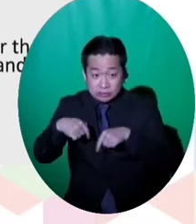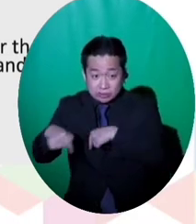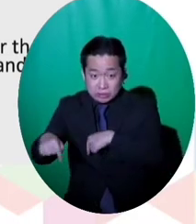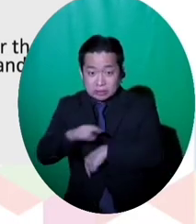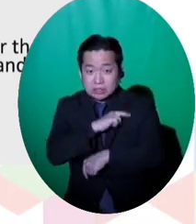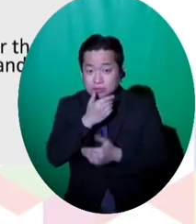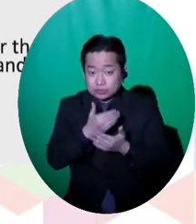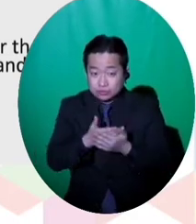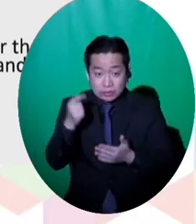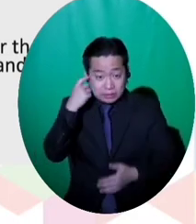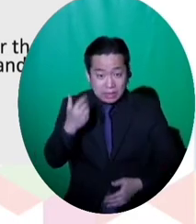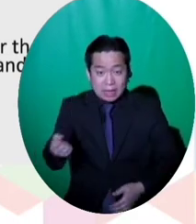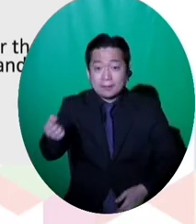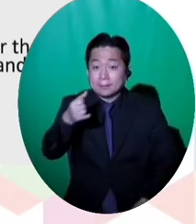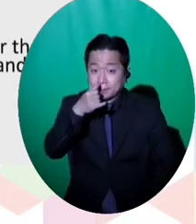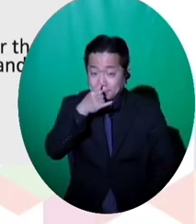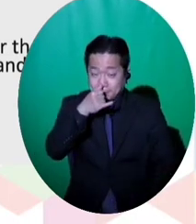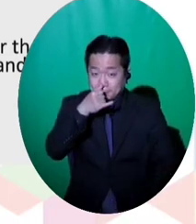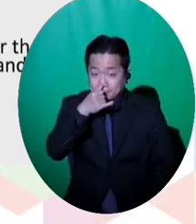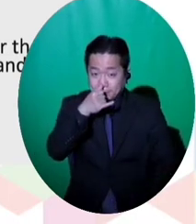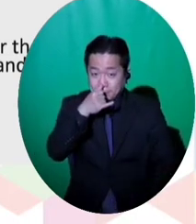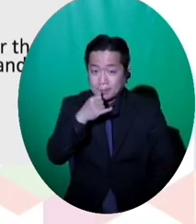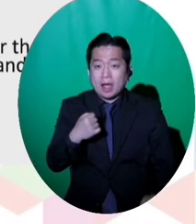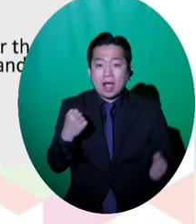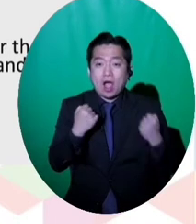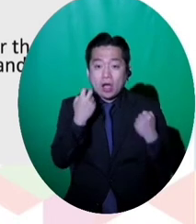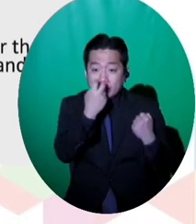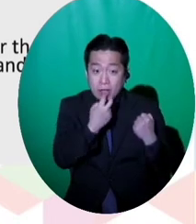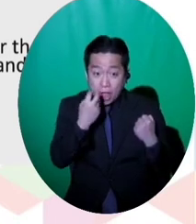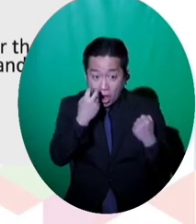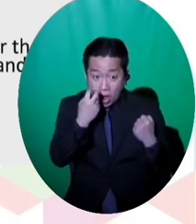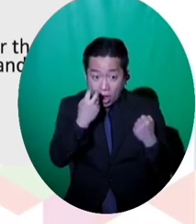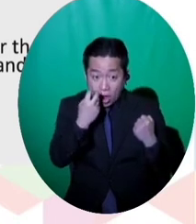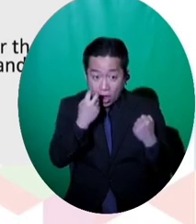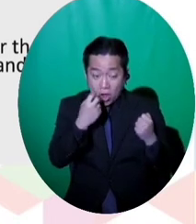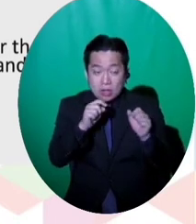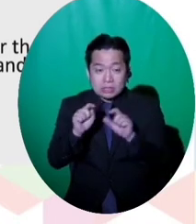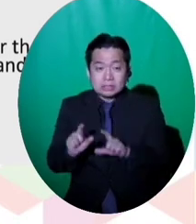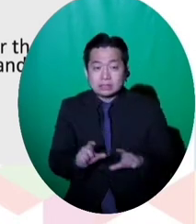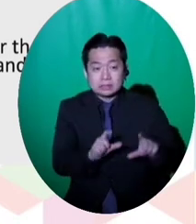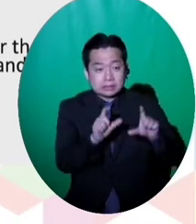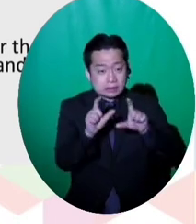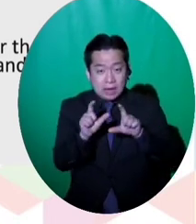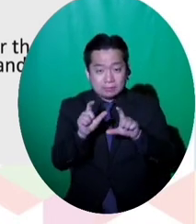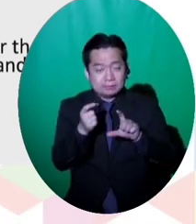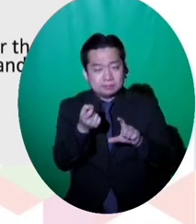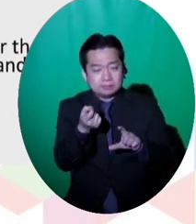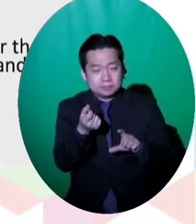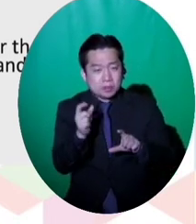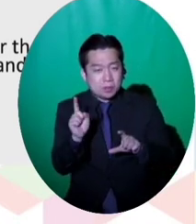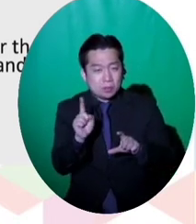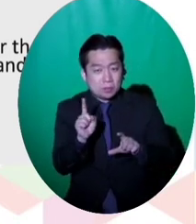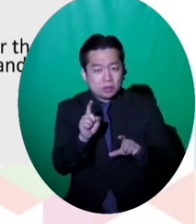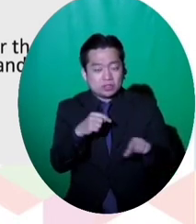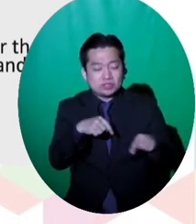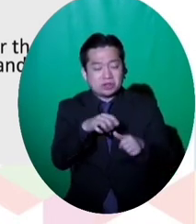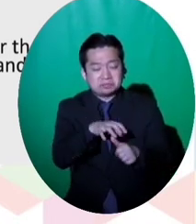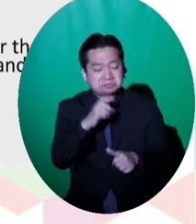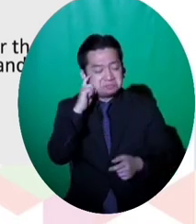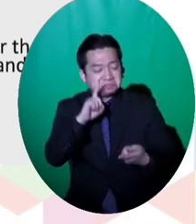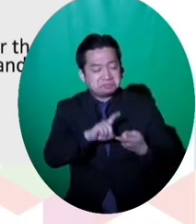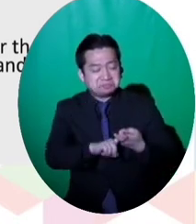Increasingly, people are told that they should only be thinking about themselves, their own families, and their own